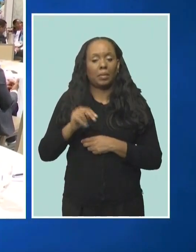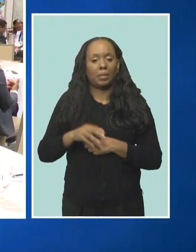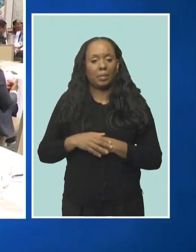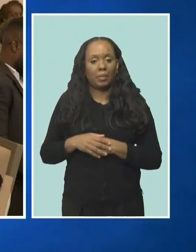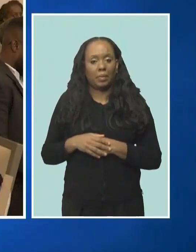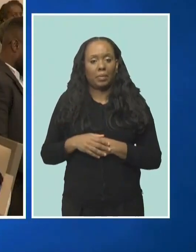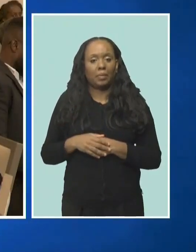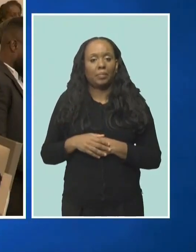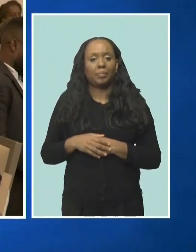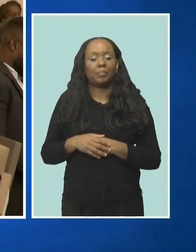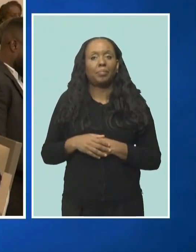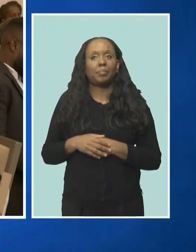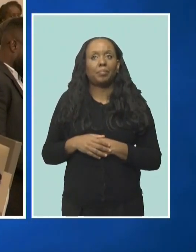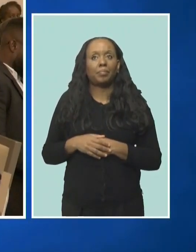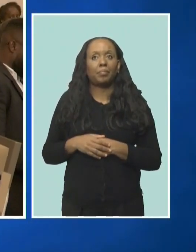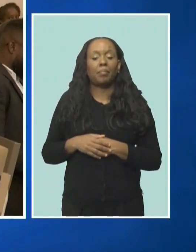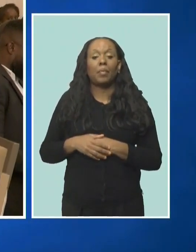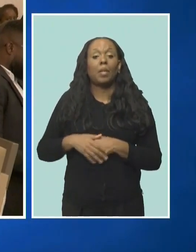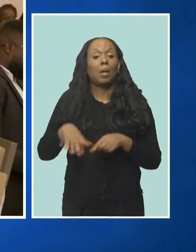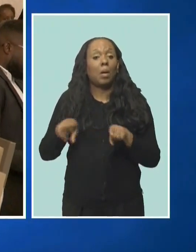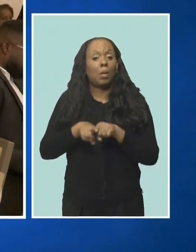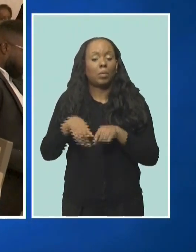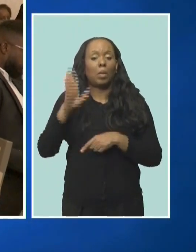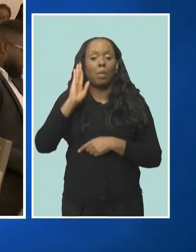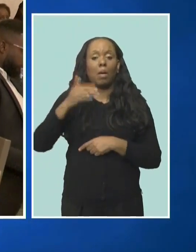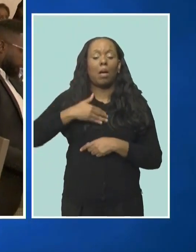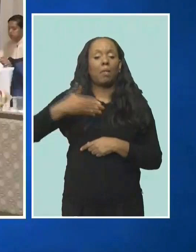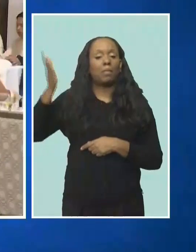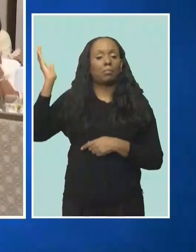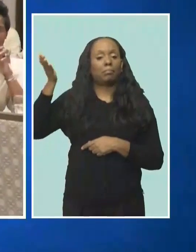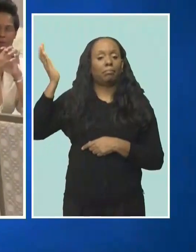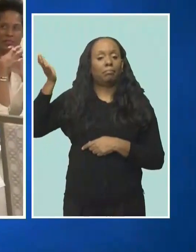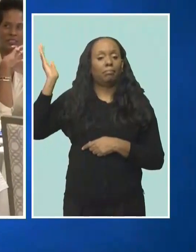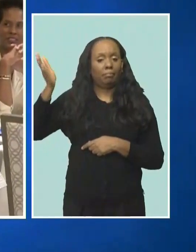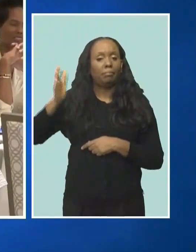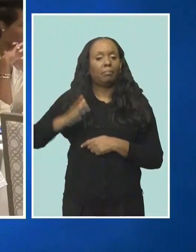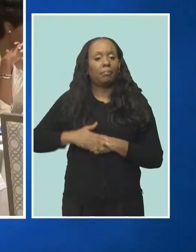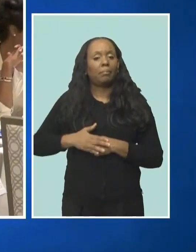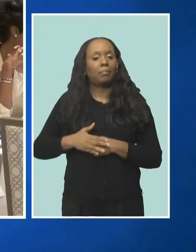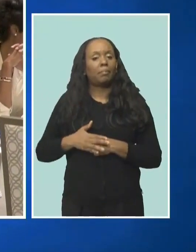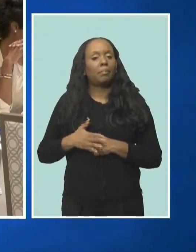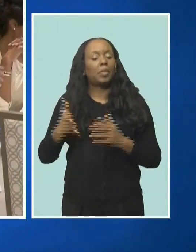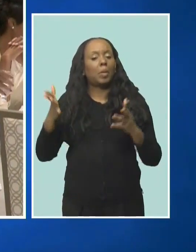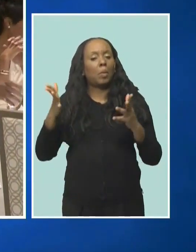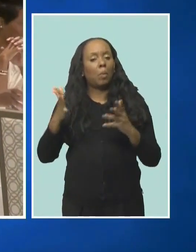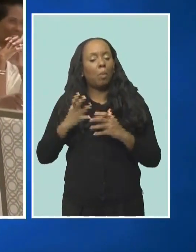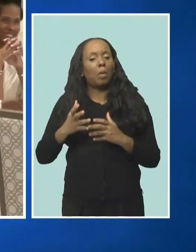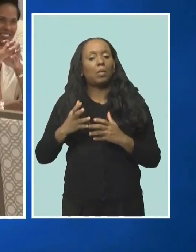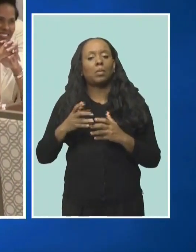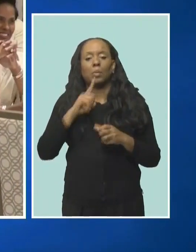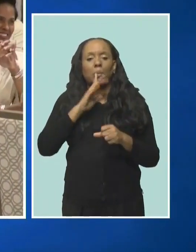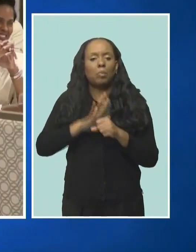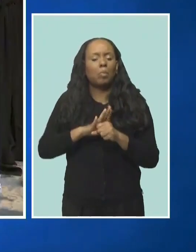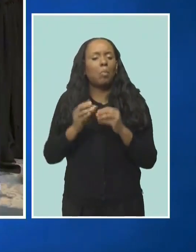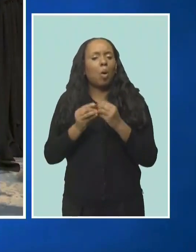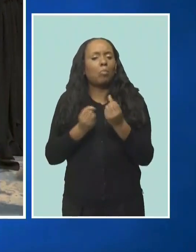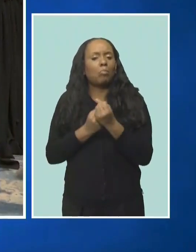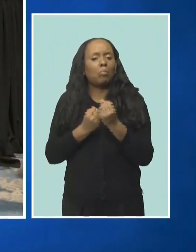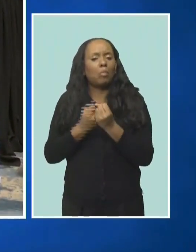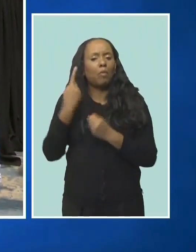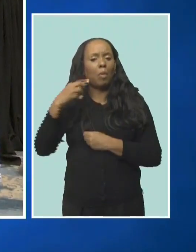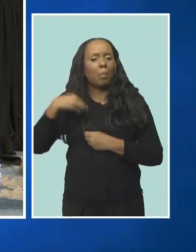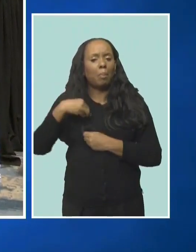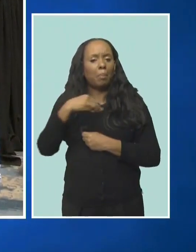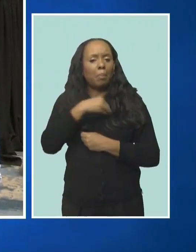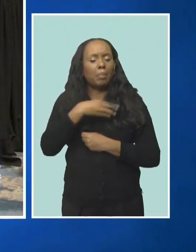Mr. Clark says a public lecture is also on the program as the Chamber reaffirms its commitment to its members and society